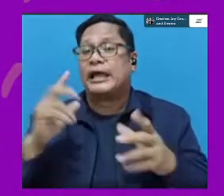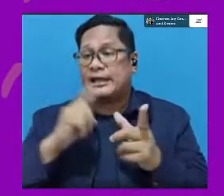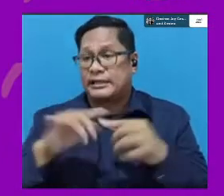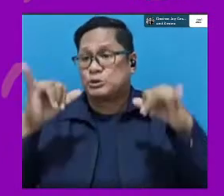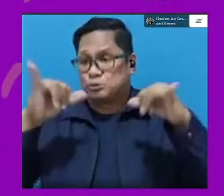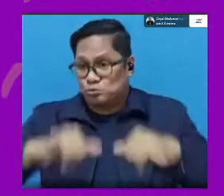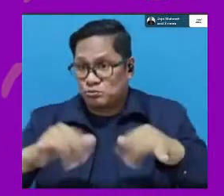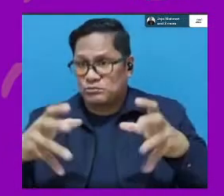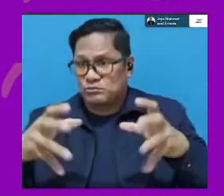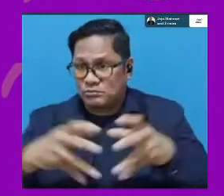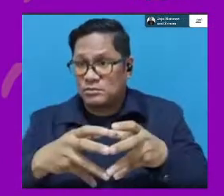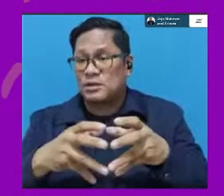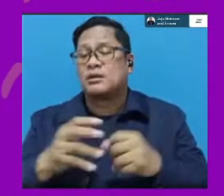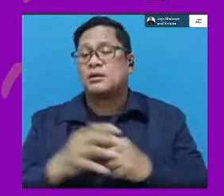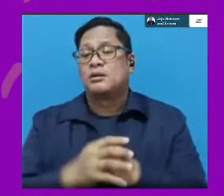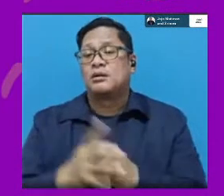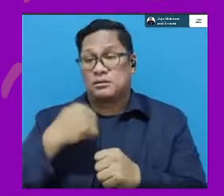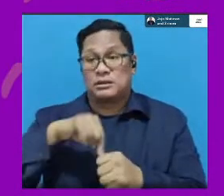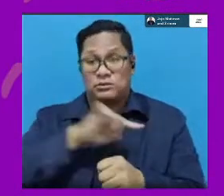Because we